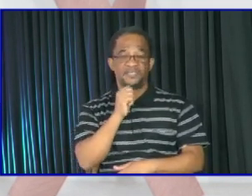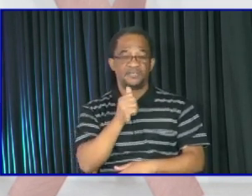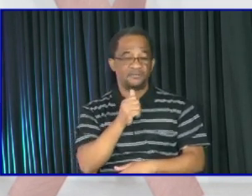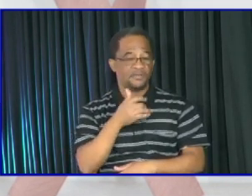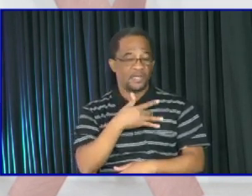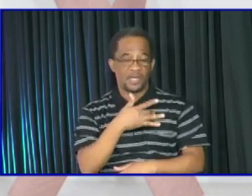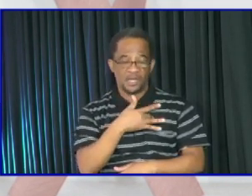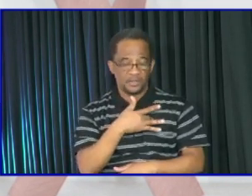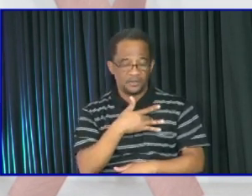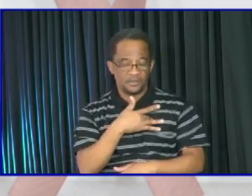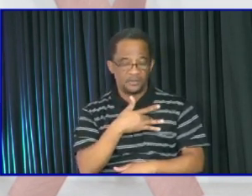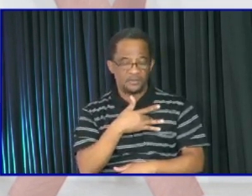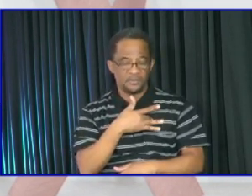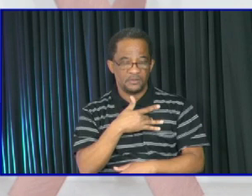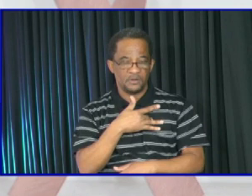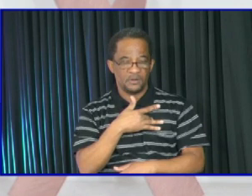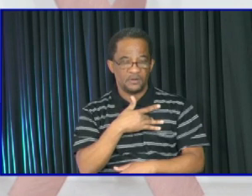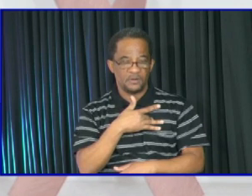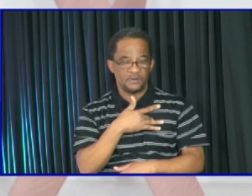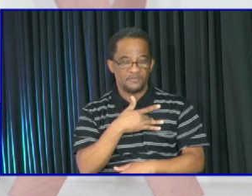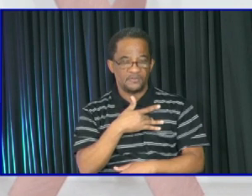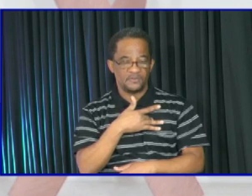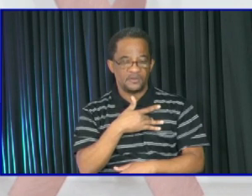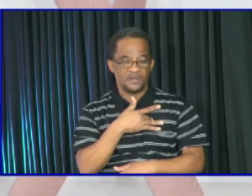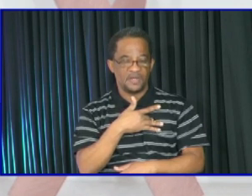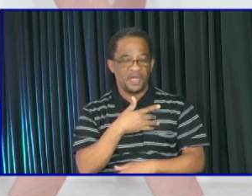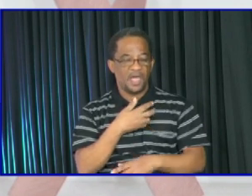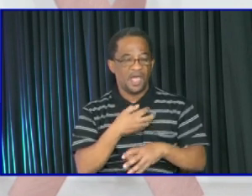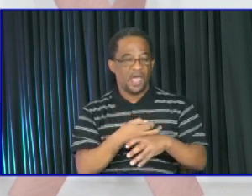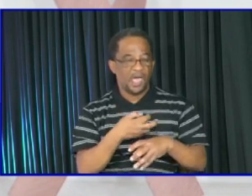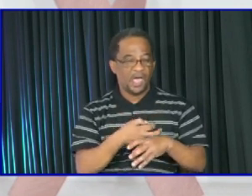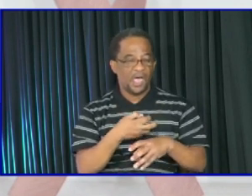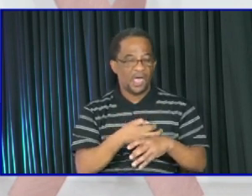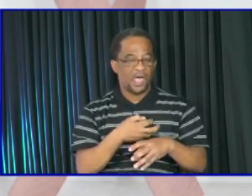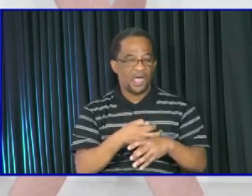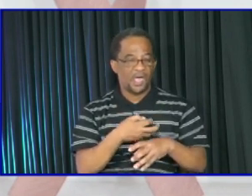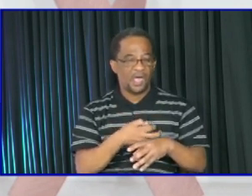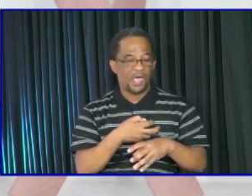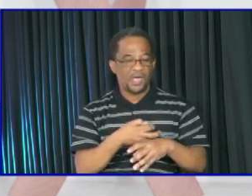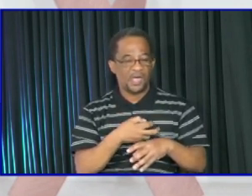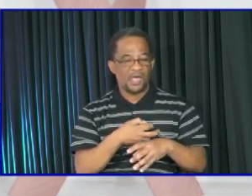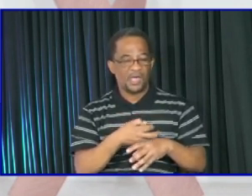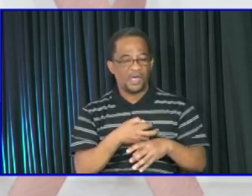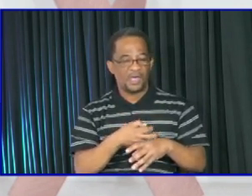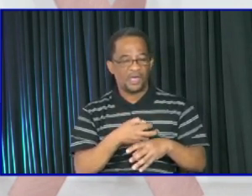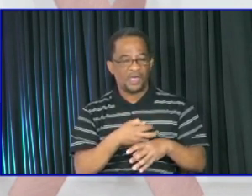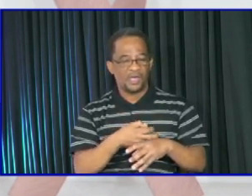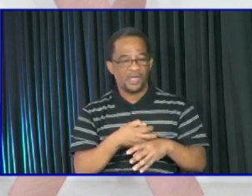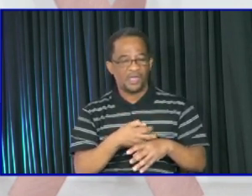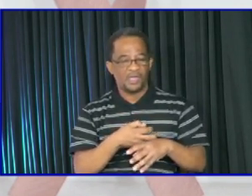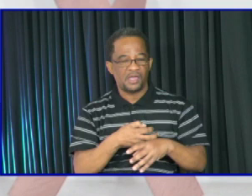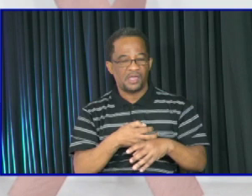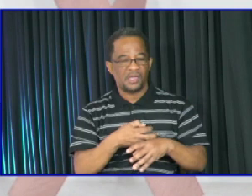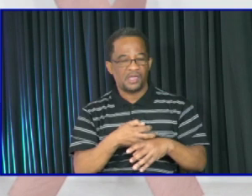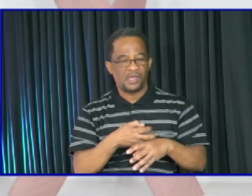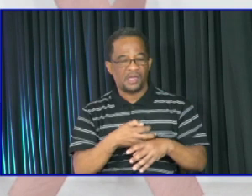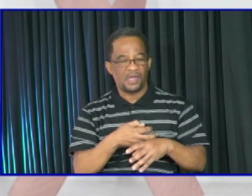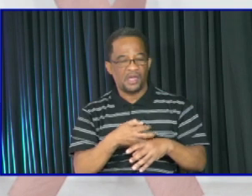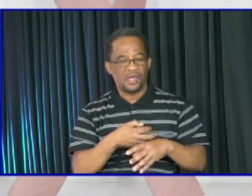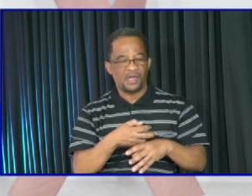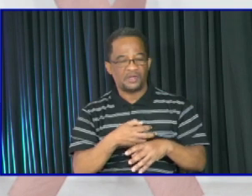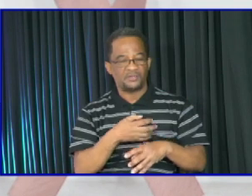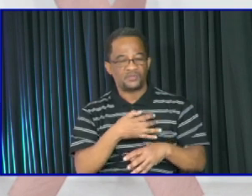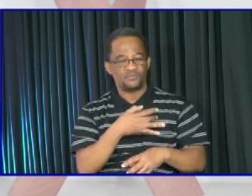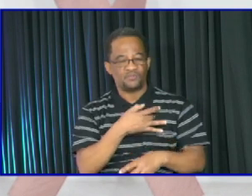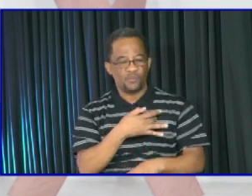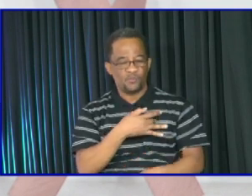hearts of stones, of steel, and of wood. You're speaking to the